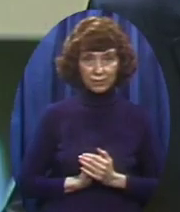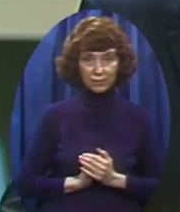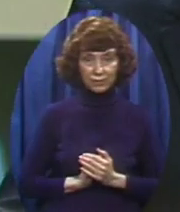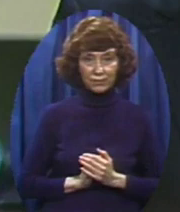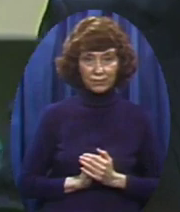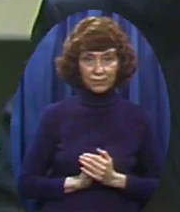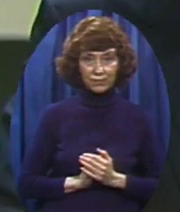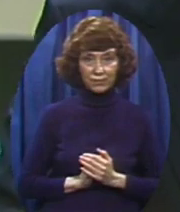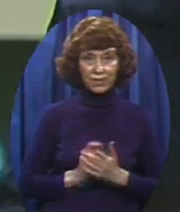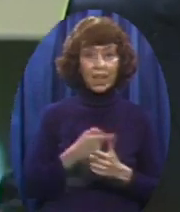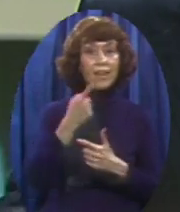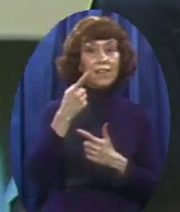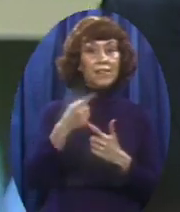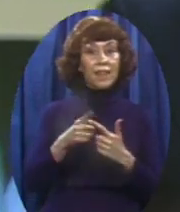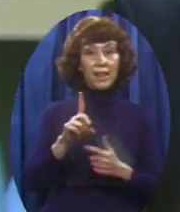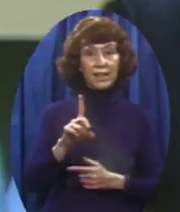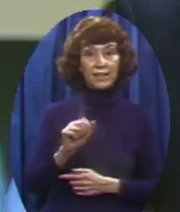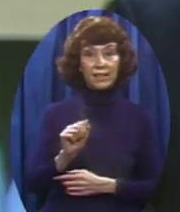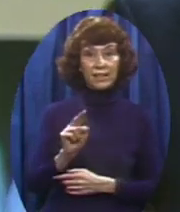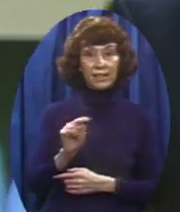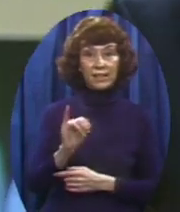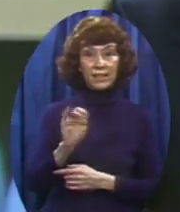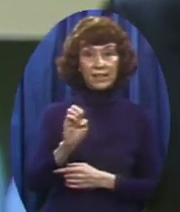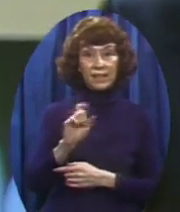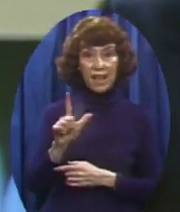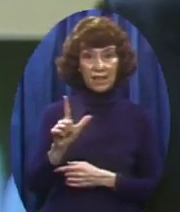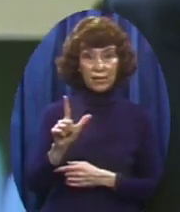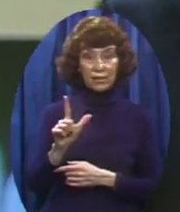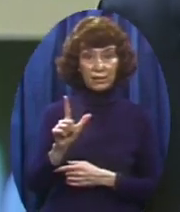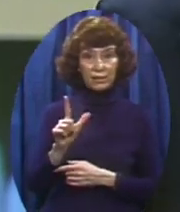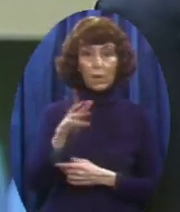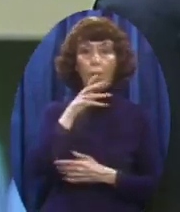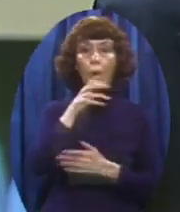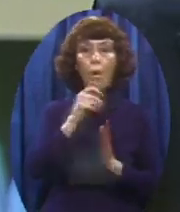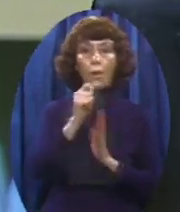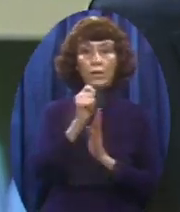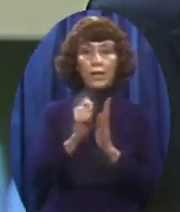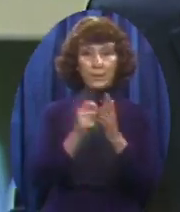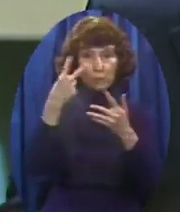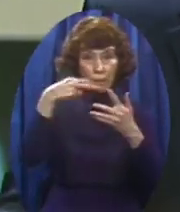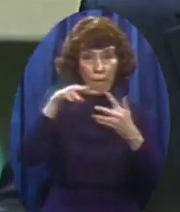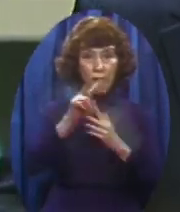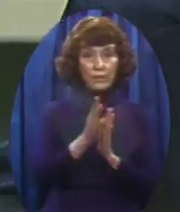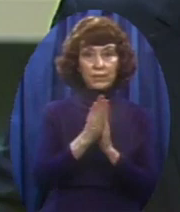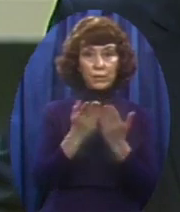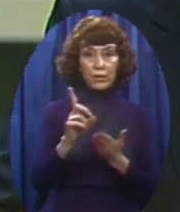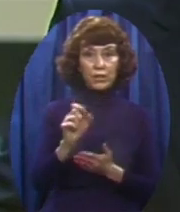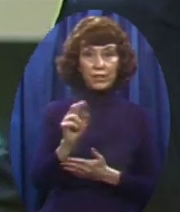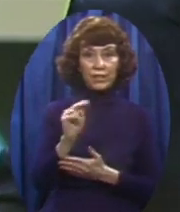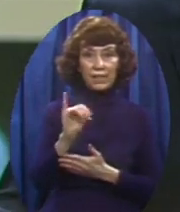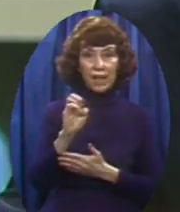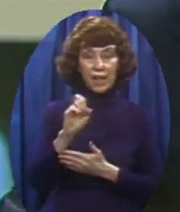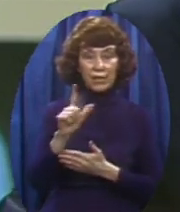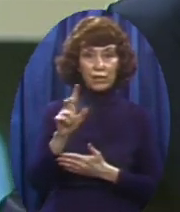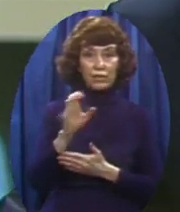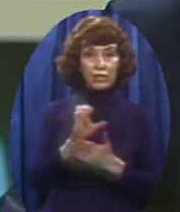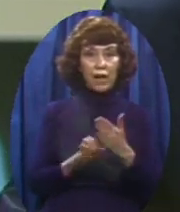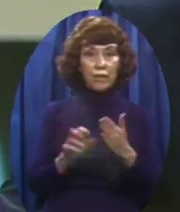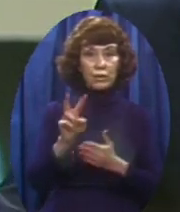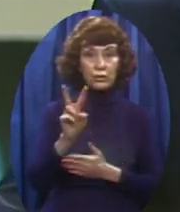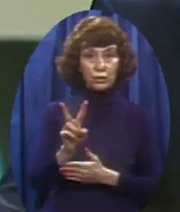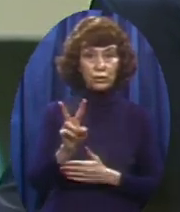And then in Daniel, the Old Testament prophetic book of Daniel, chapter 2 and verse 28,